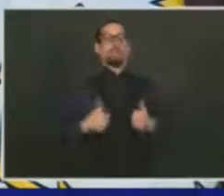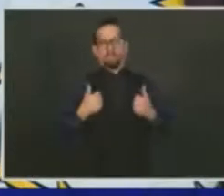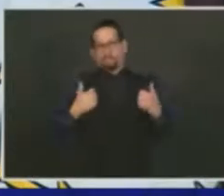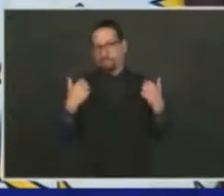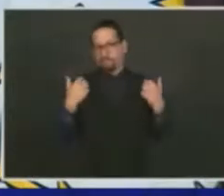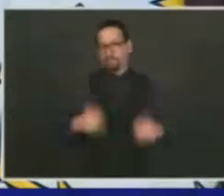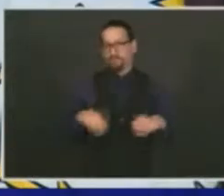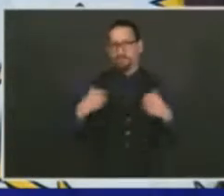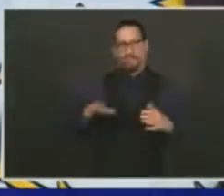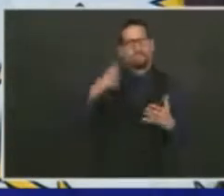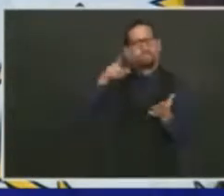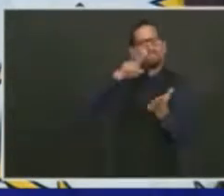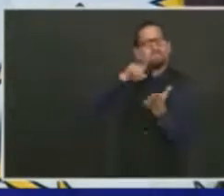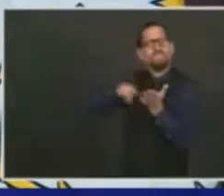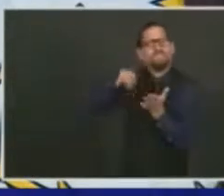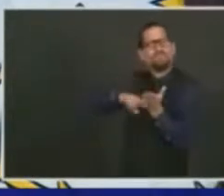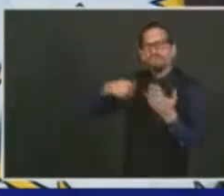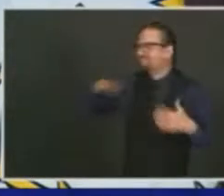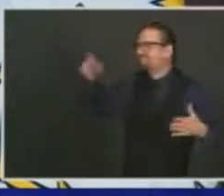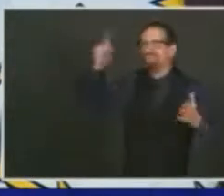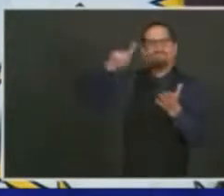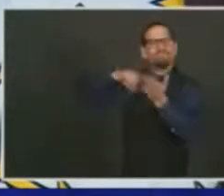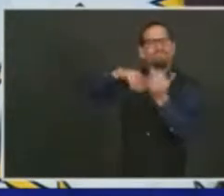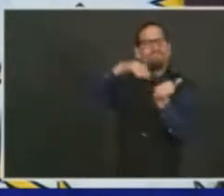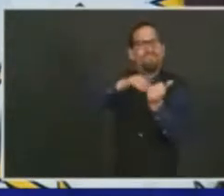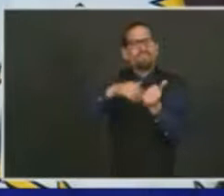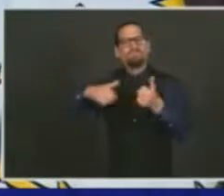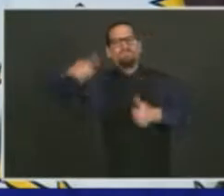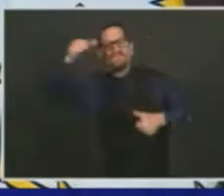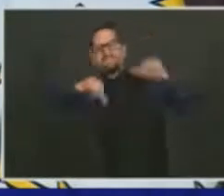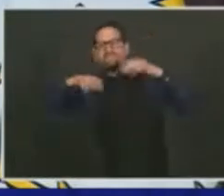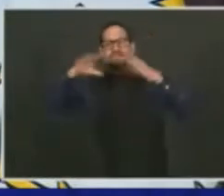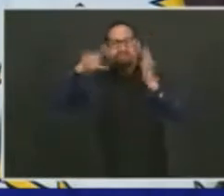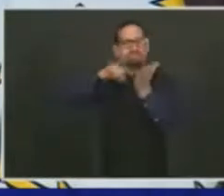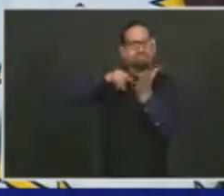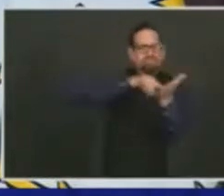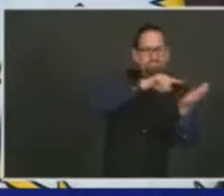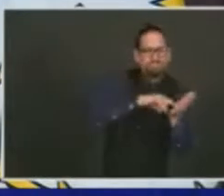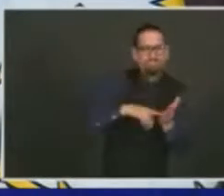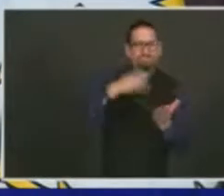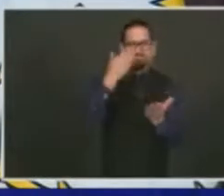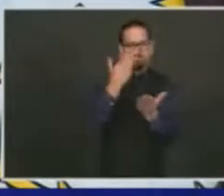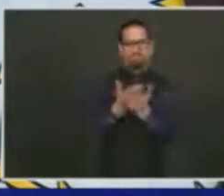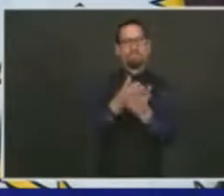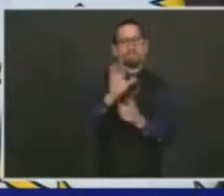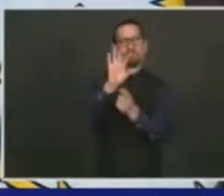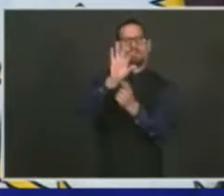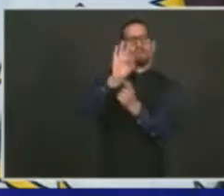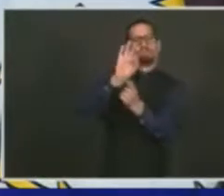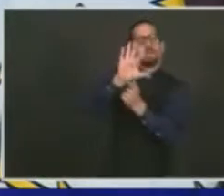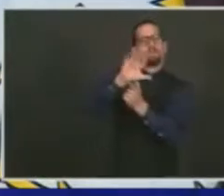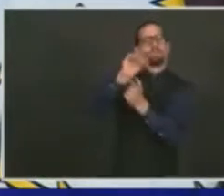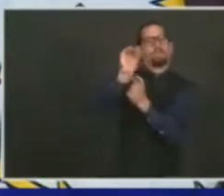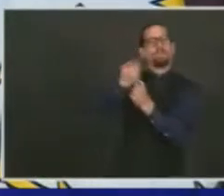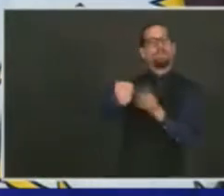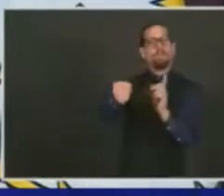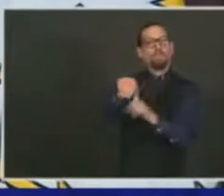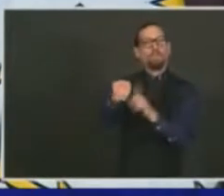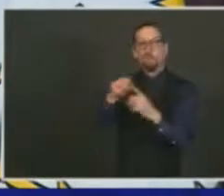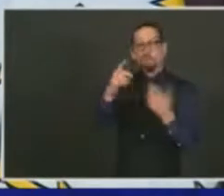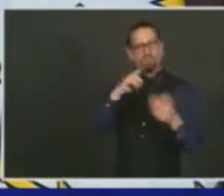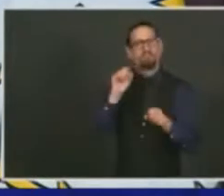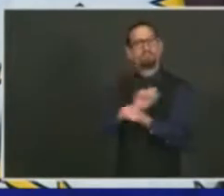other people, and we didn't change anything else, didn't close businesses, didn't reduce any of the social